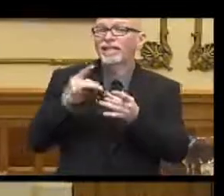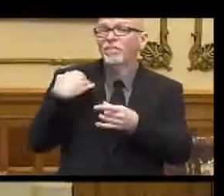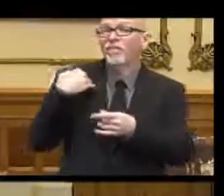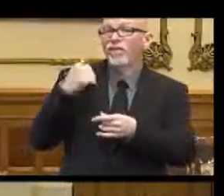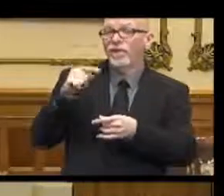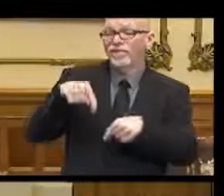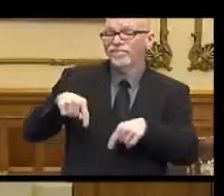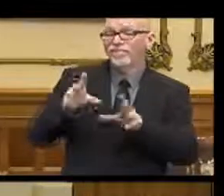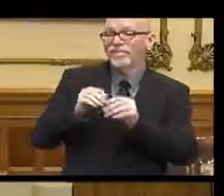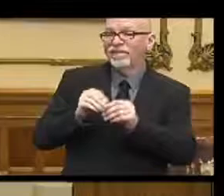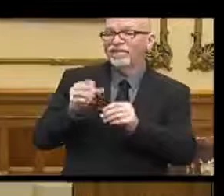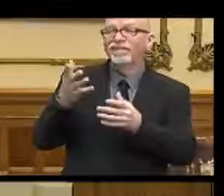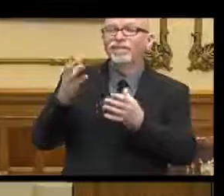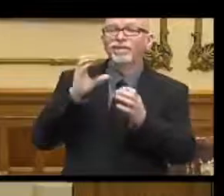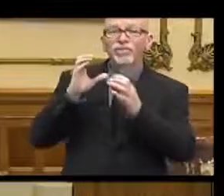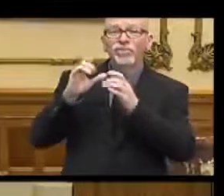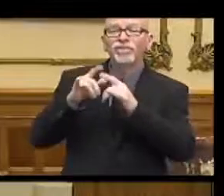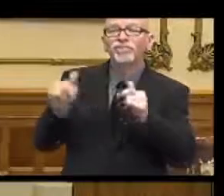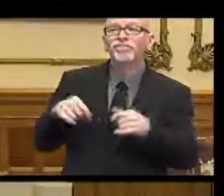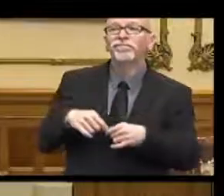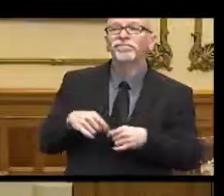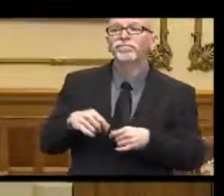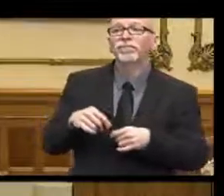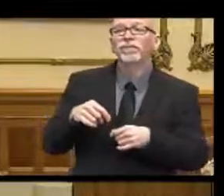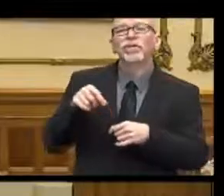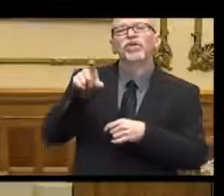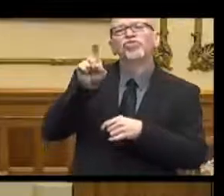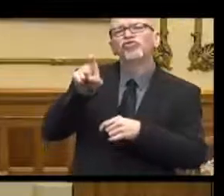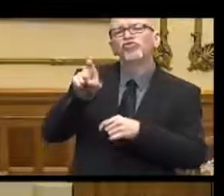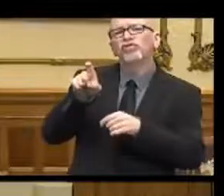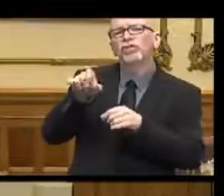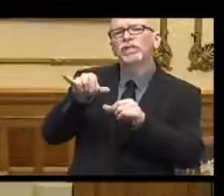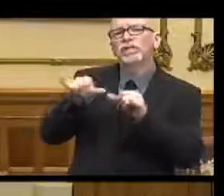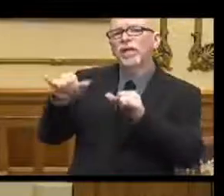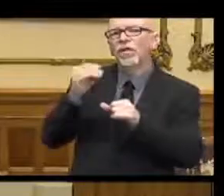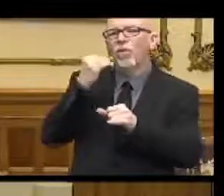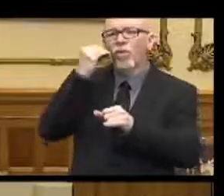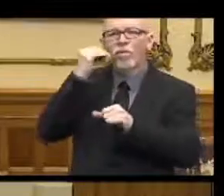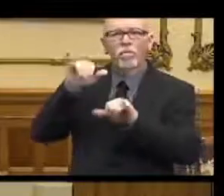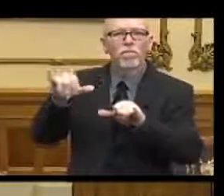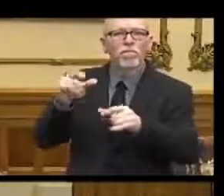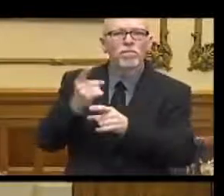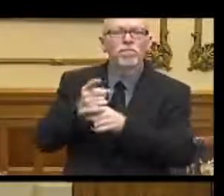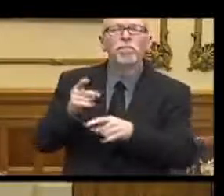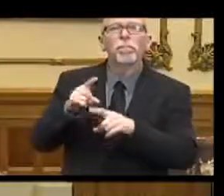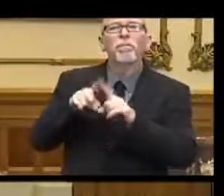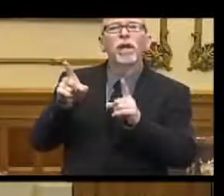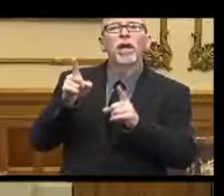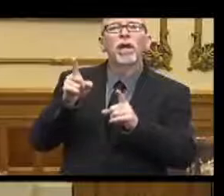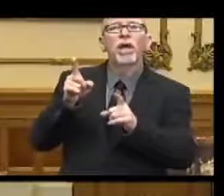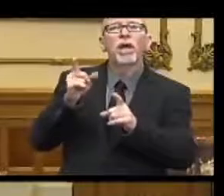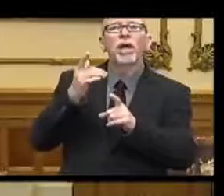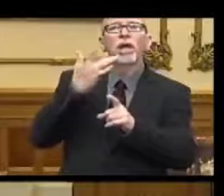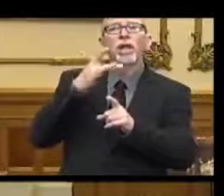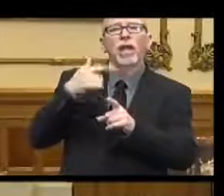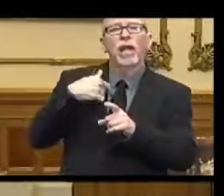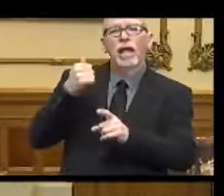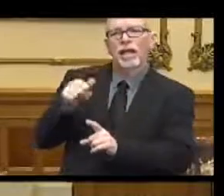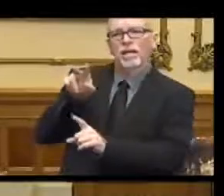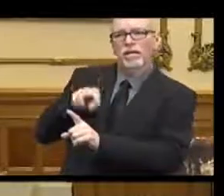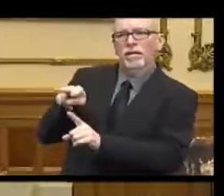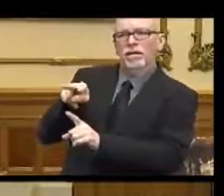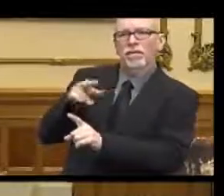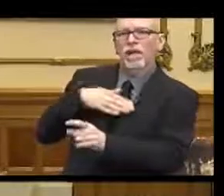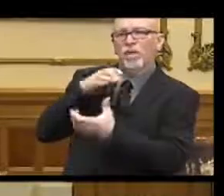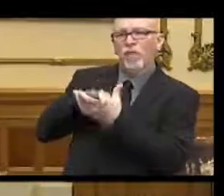meetings and other communications is that you should stay home until your symptoms get severe. Luckily, I could tell when Indira was getting